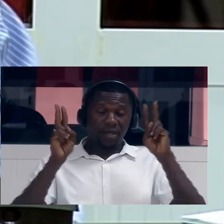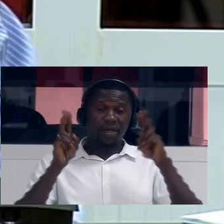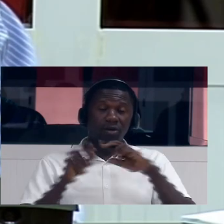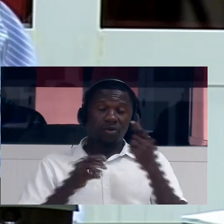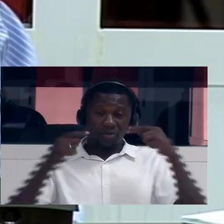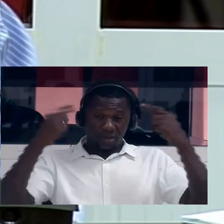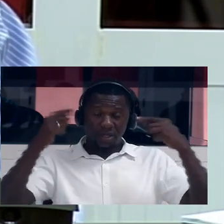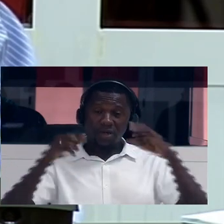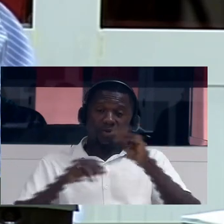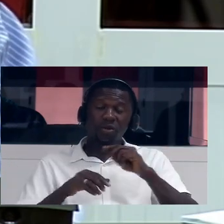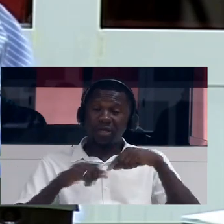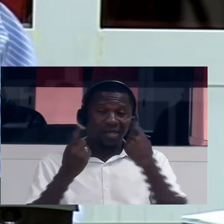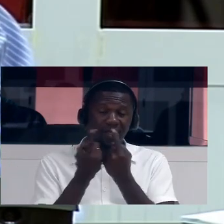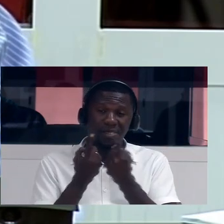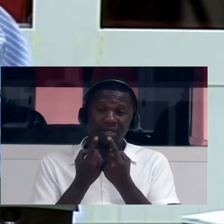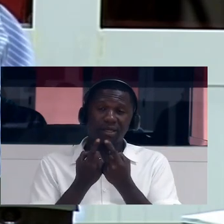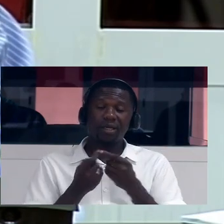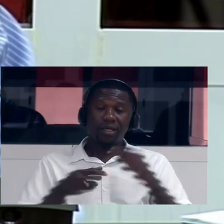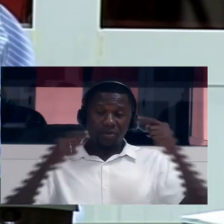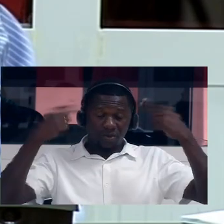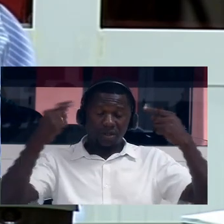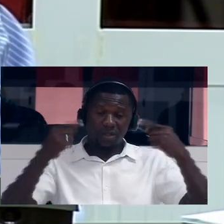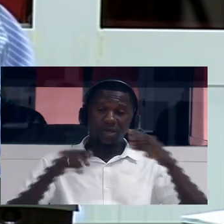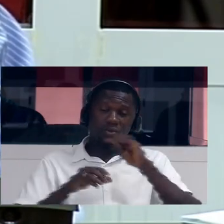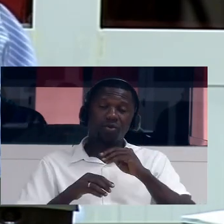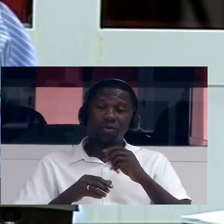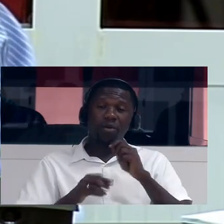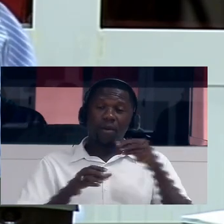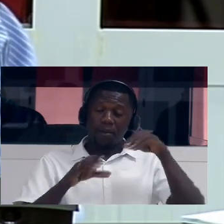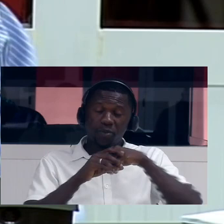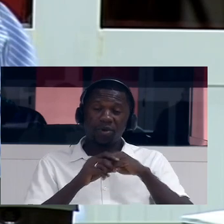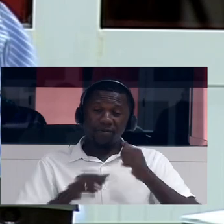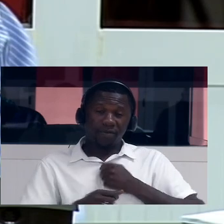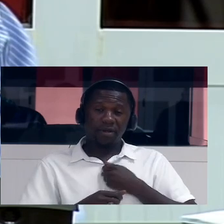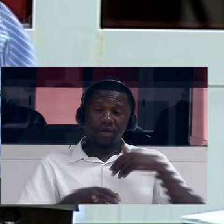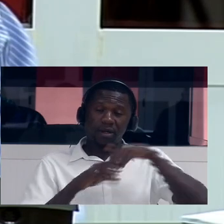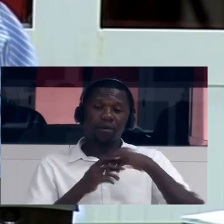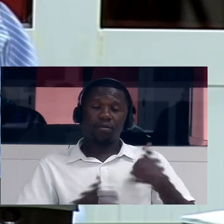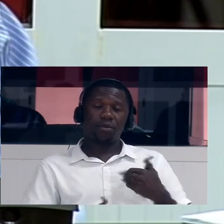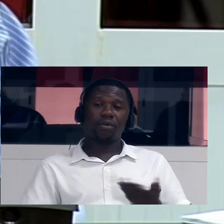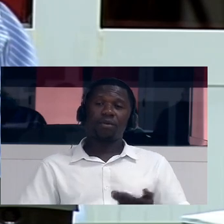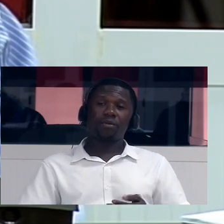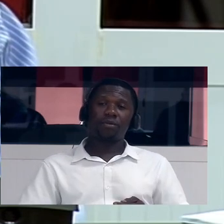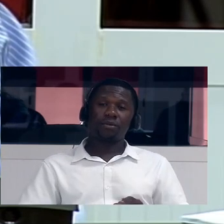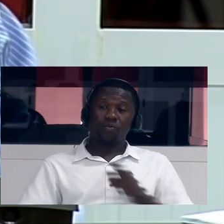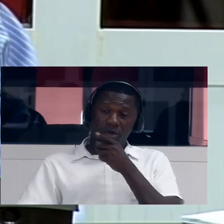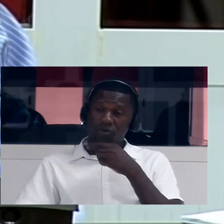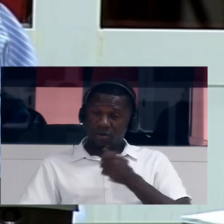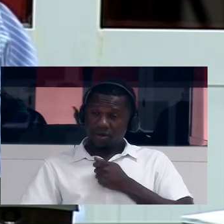doing anything, he succeeded in putting fear in the people. Were you afraid?